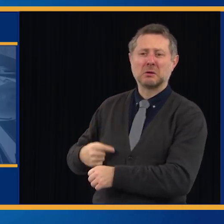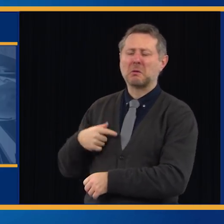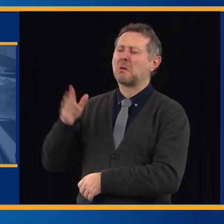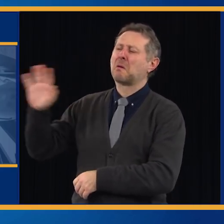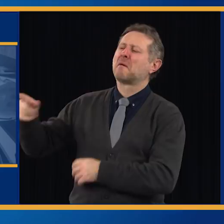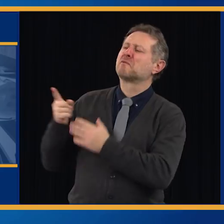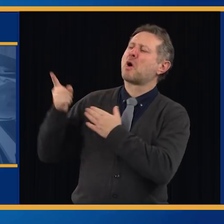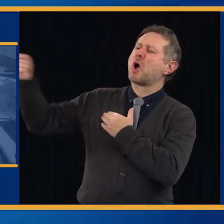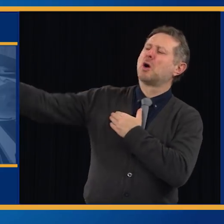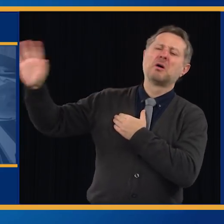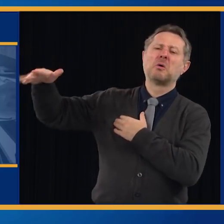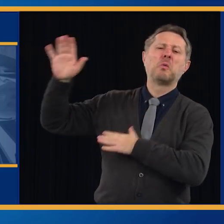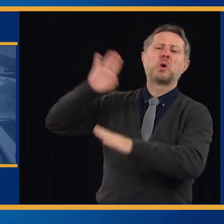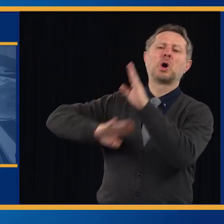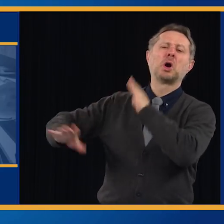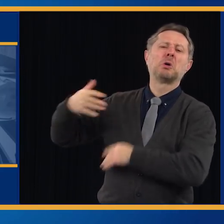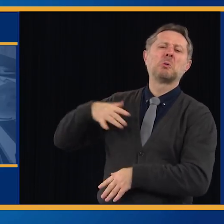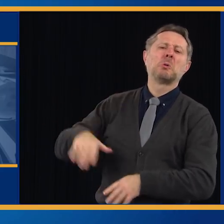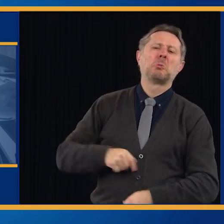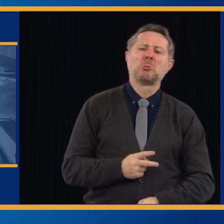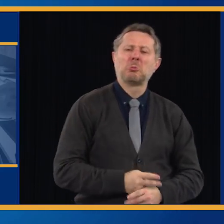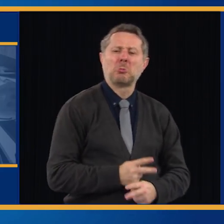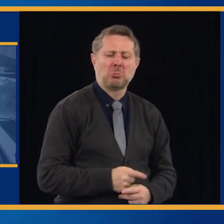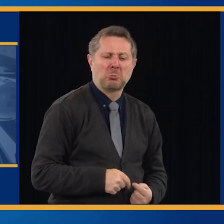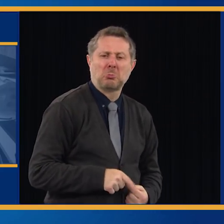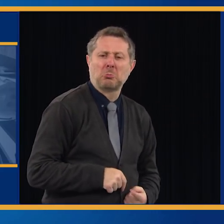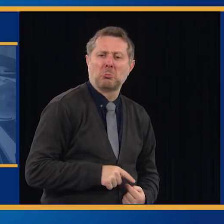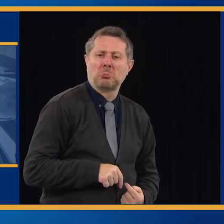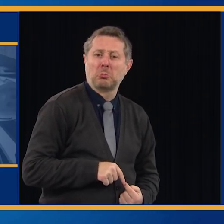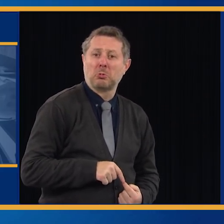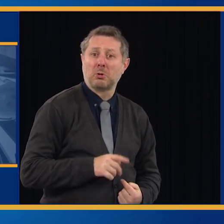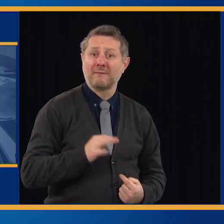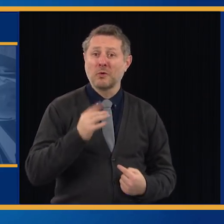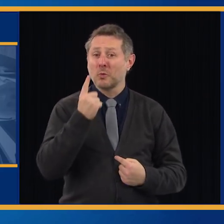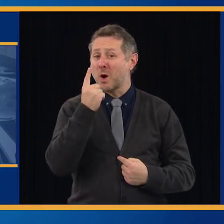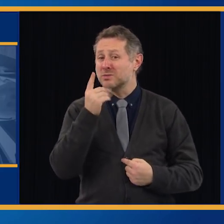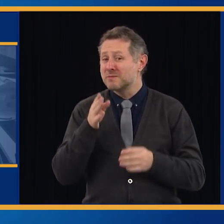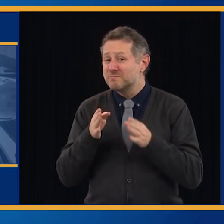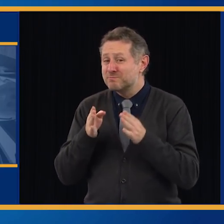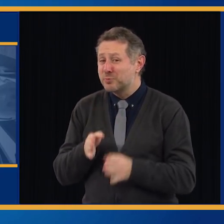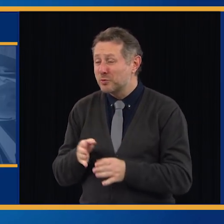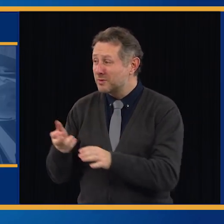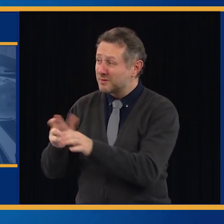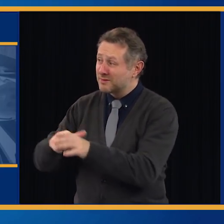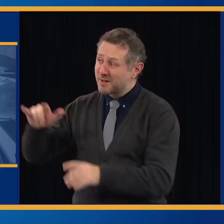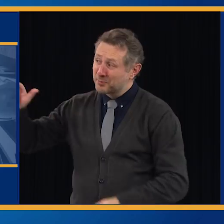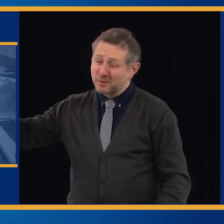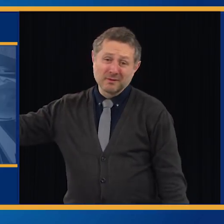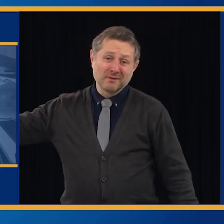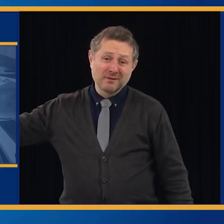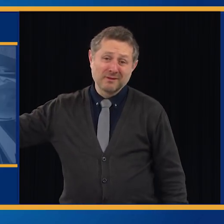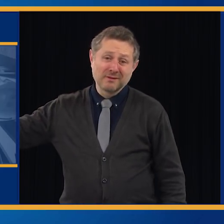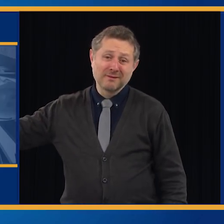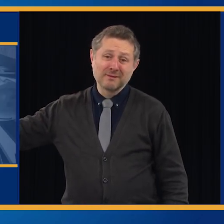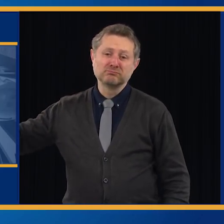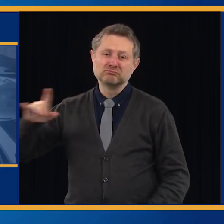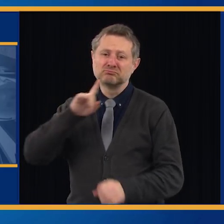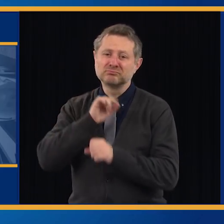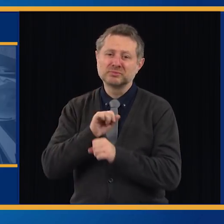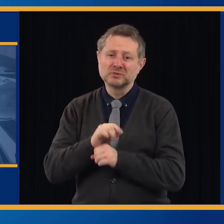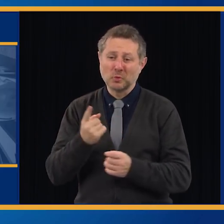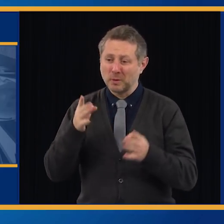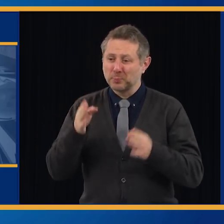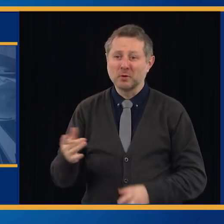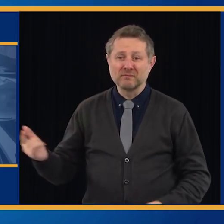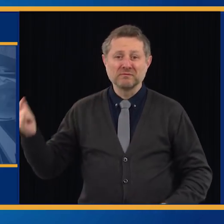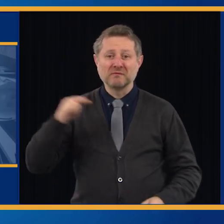is one person to get on a plane. As it happened, one person got on a plane and went from China to Europe, and then it went